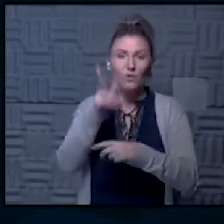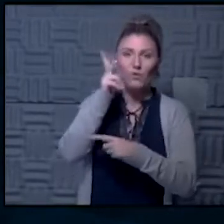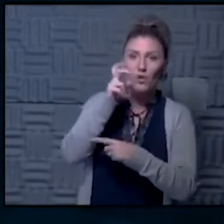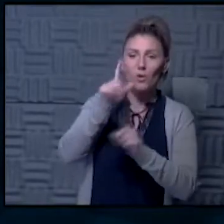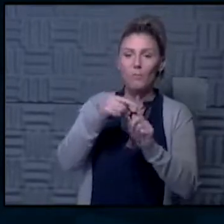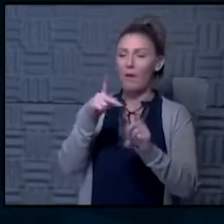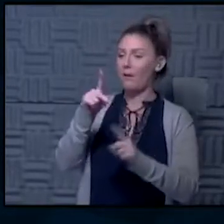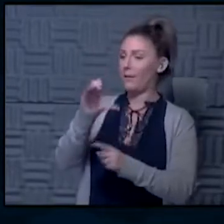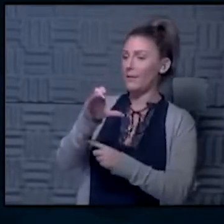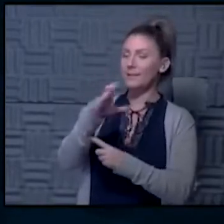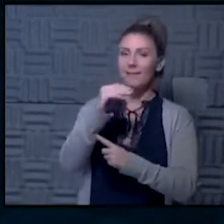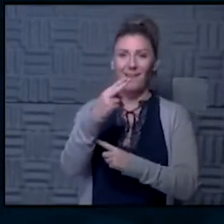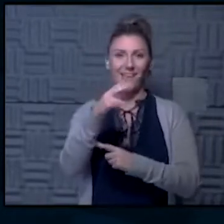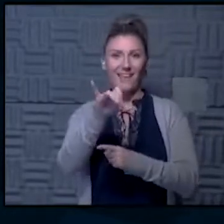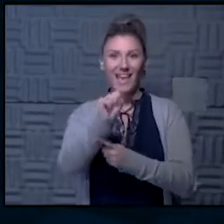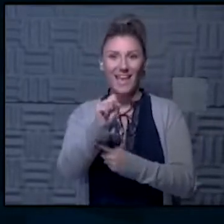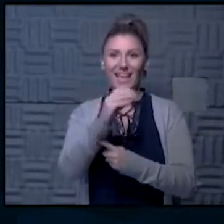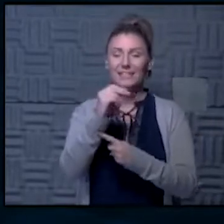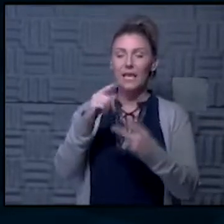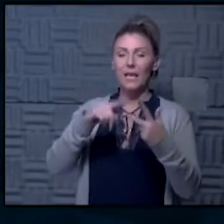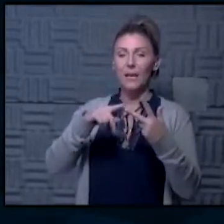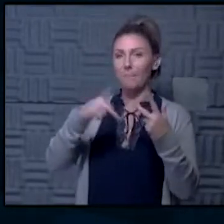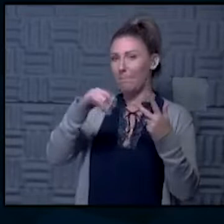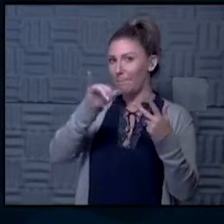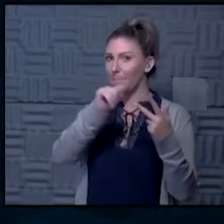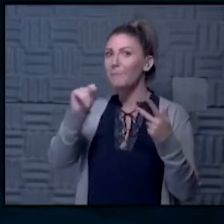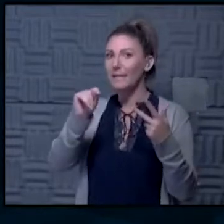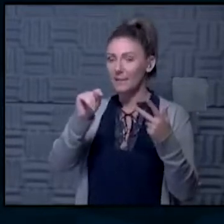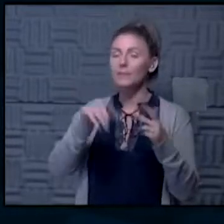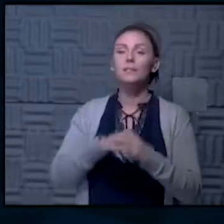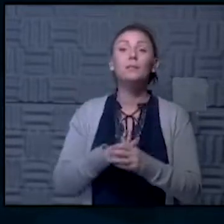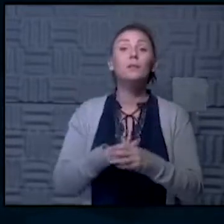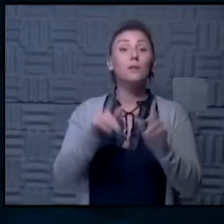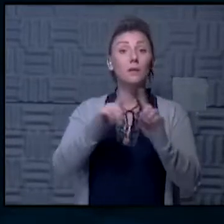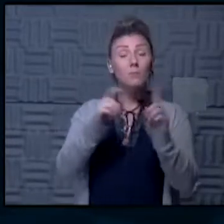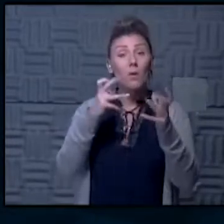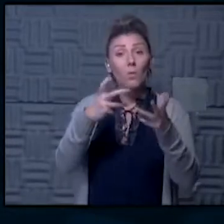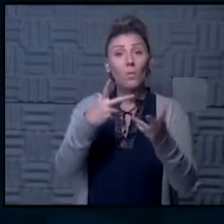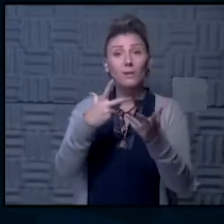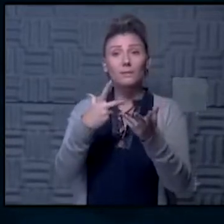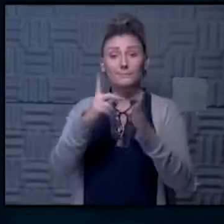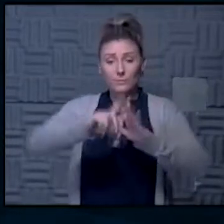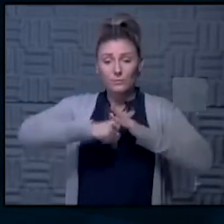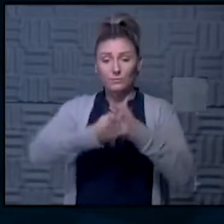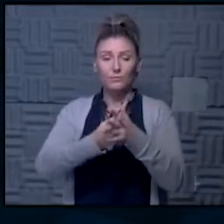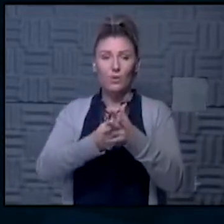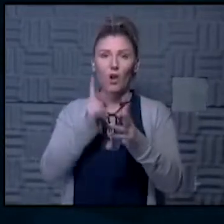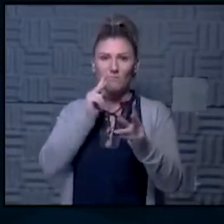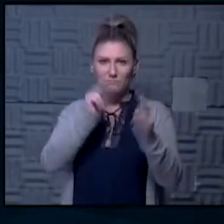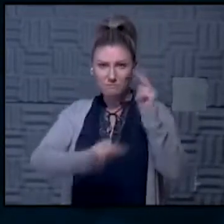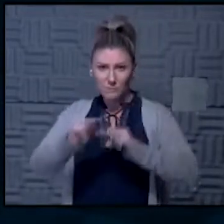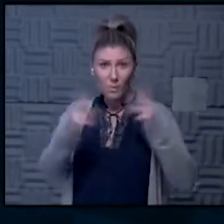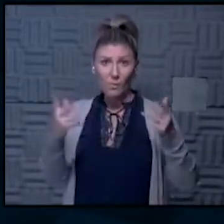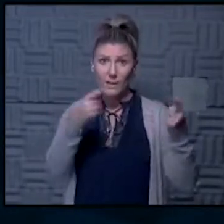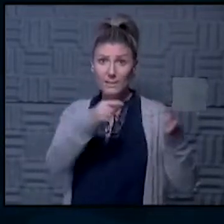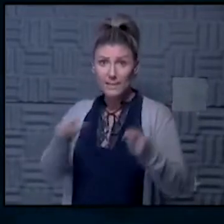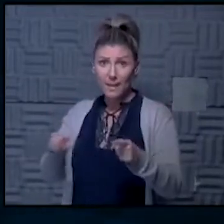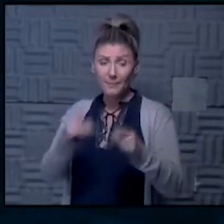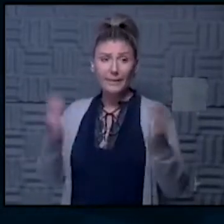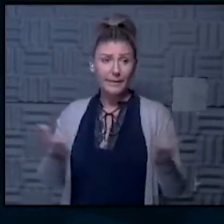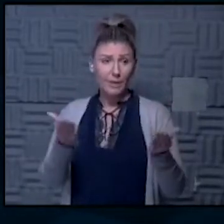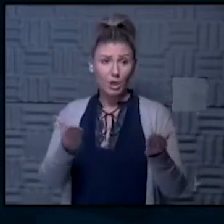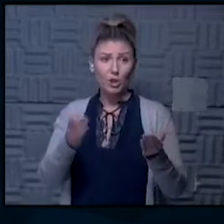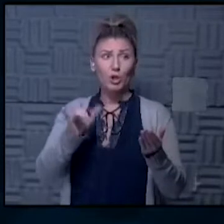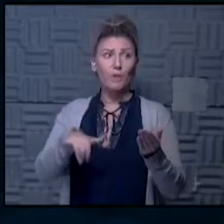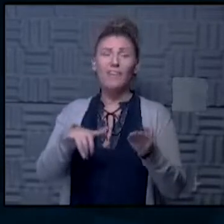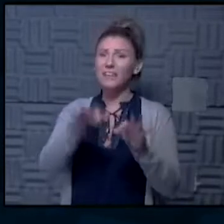about Hays, even a little bit about Pittsburgh. But I wanted to start with this sort of look at what's happening. And here in